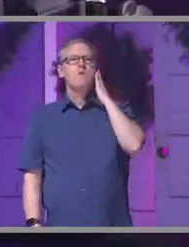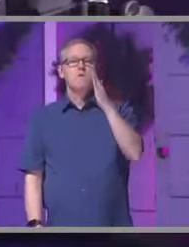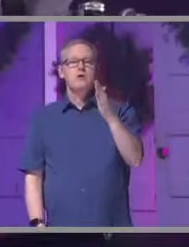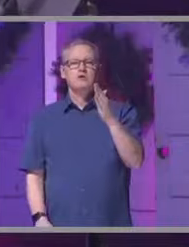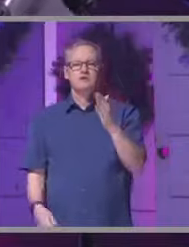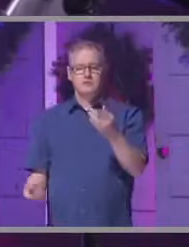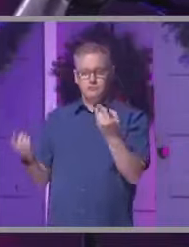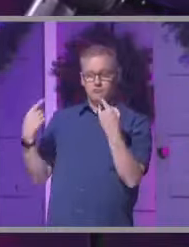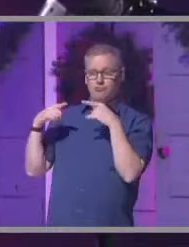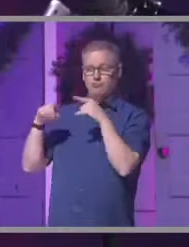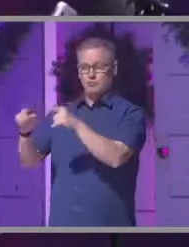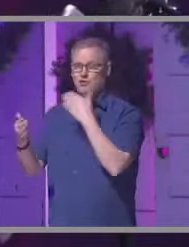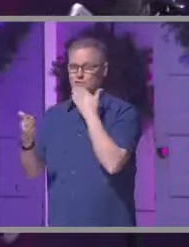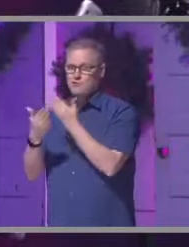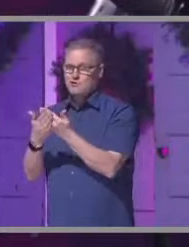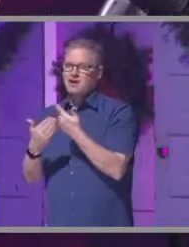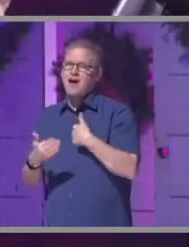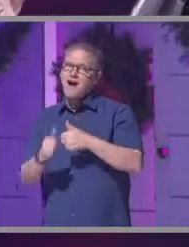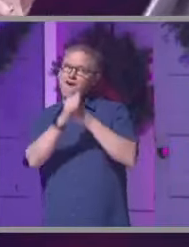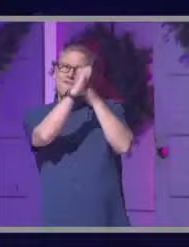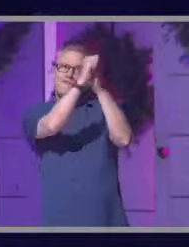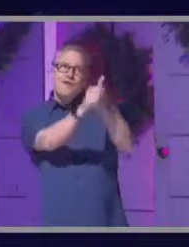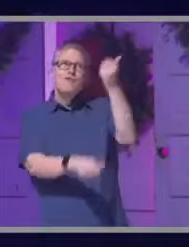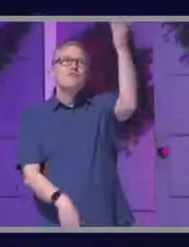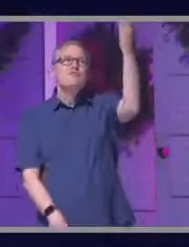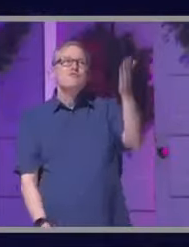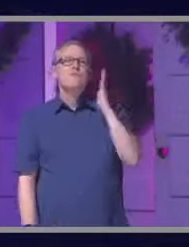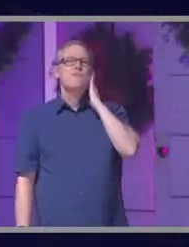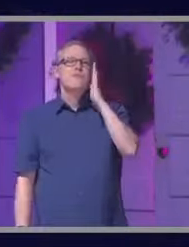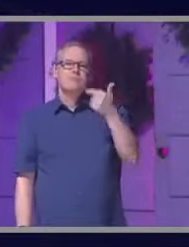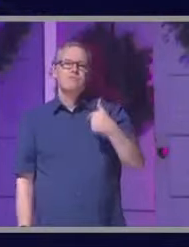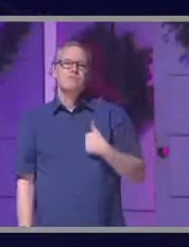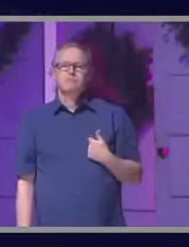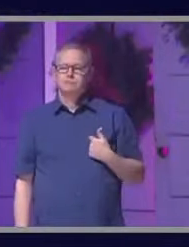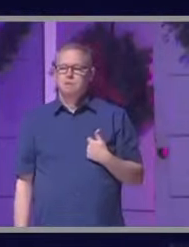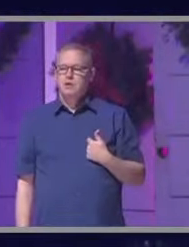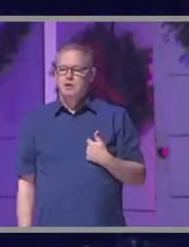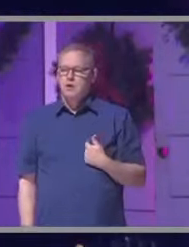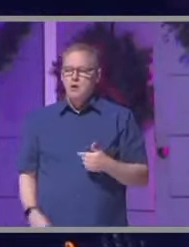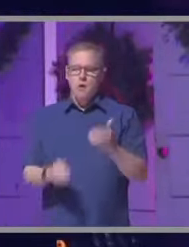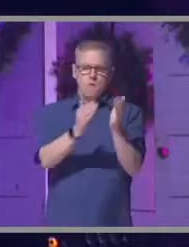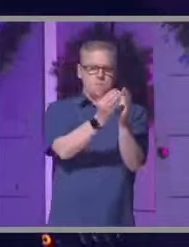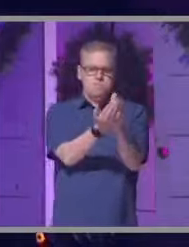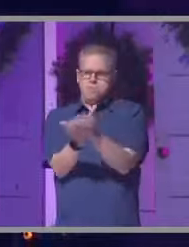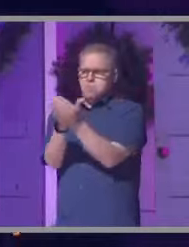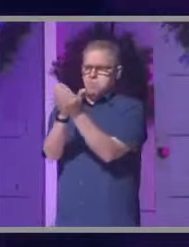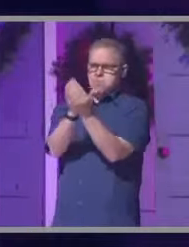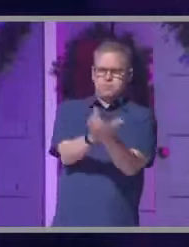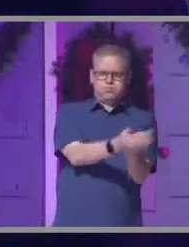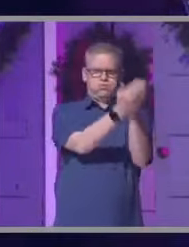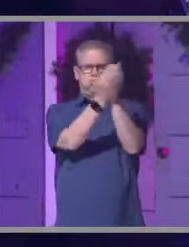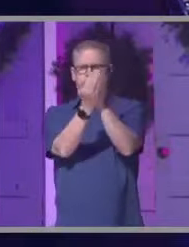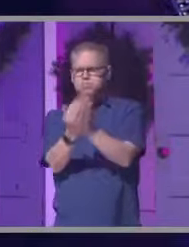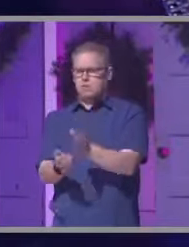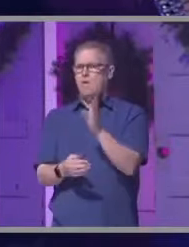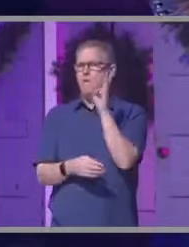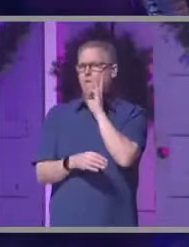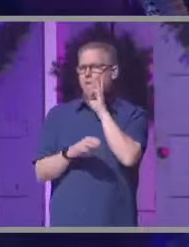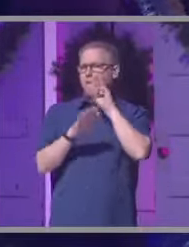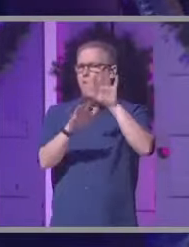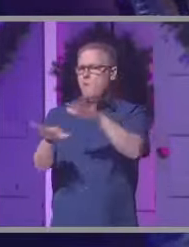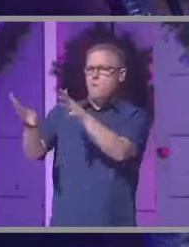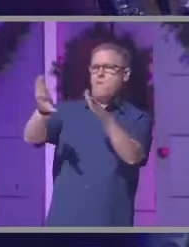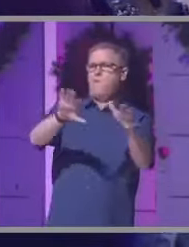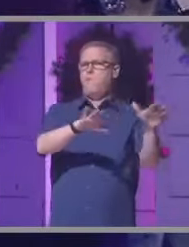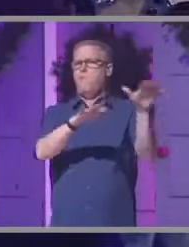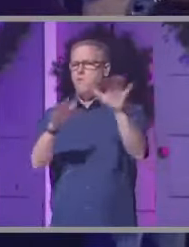the good I'll follow you. When the boat is tossed upon the